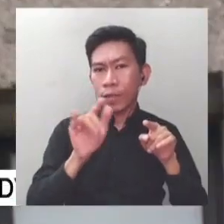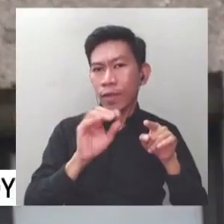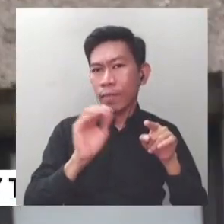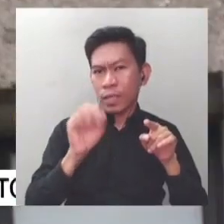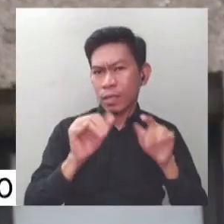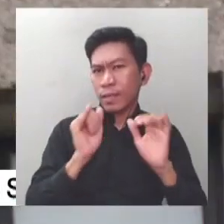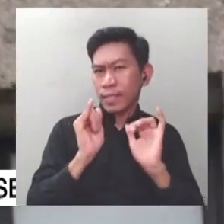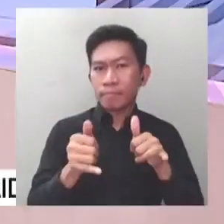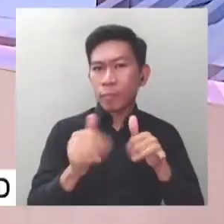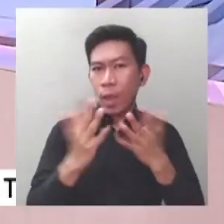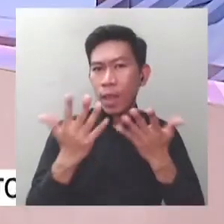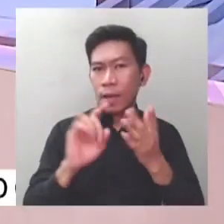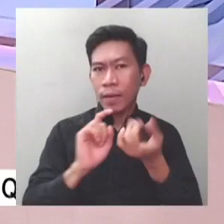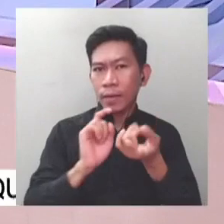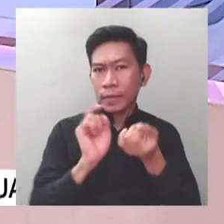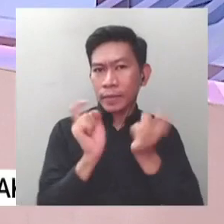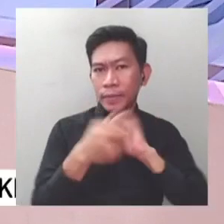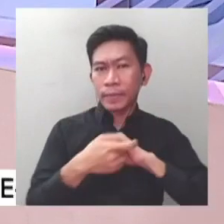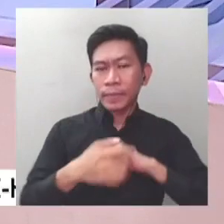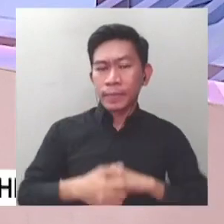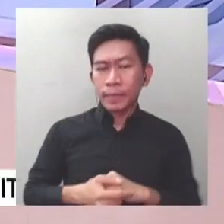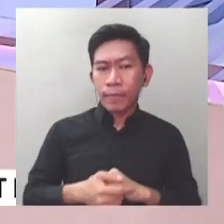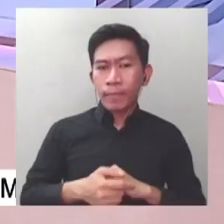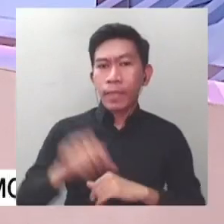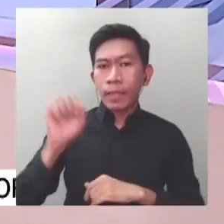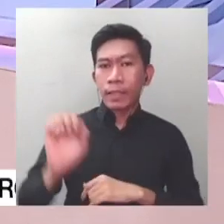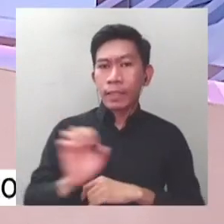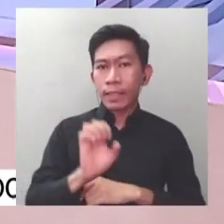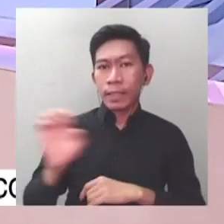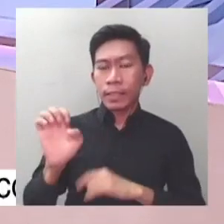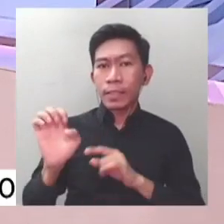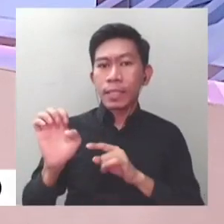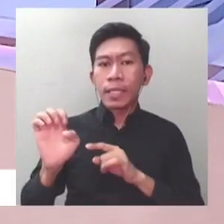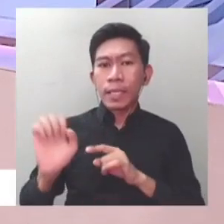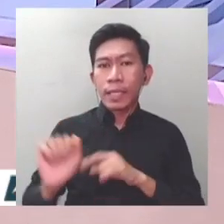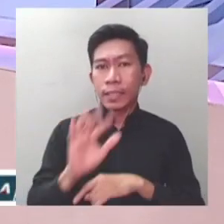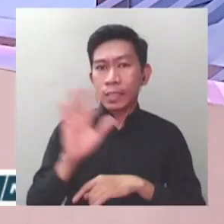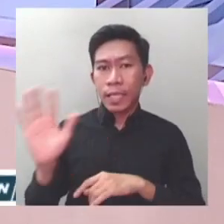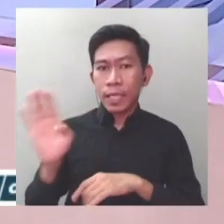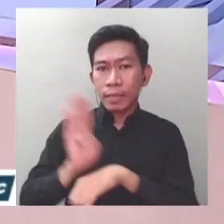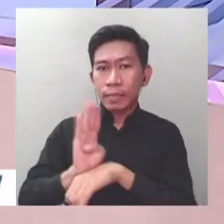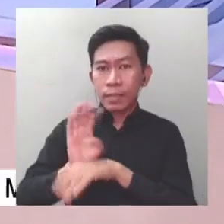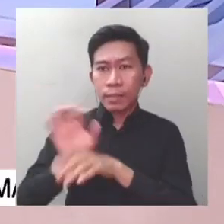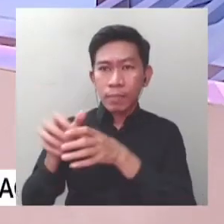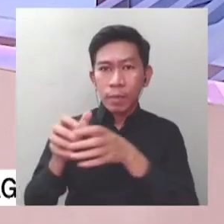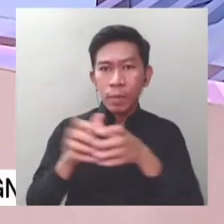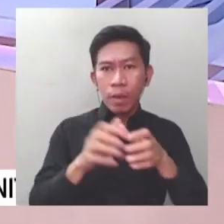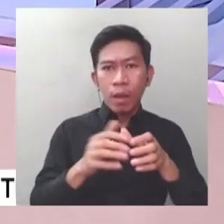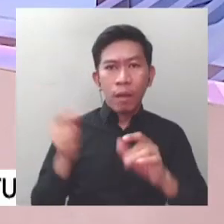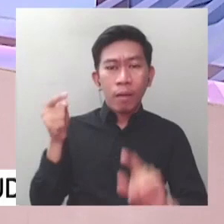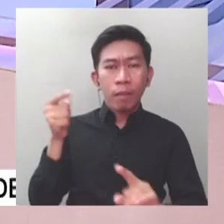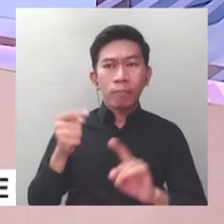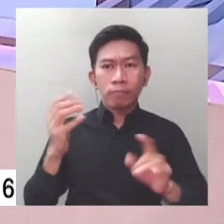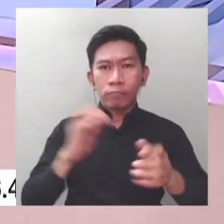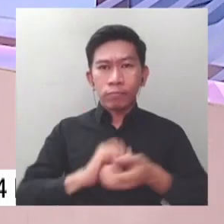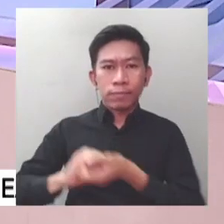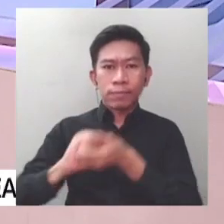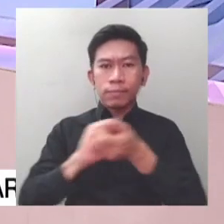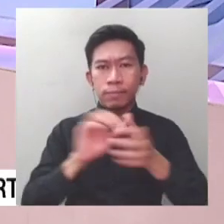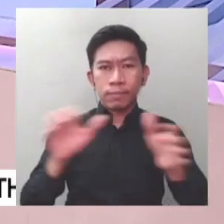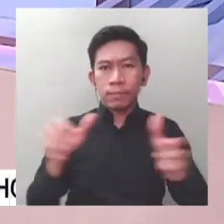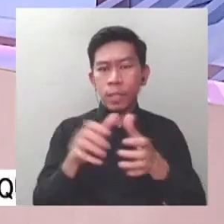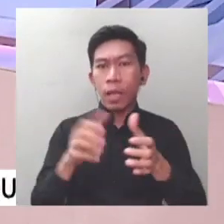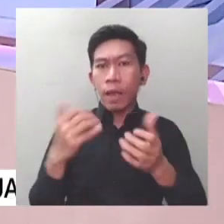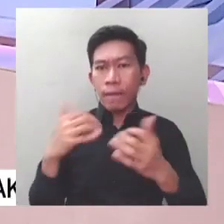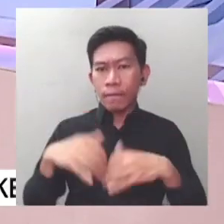meetings. Southeast Asian business groups pushing to improve trade ties in the region through the creation of a new management